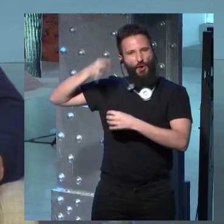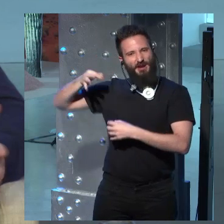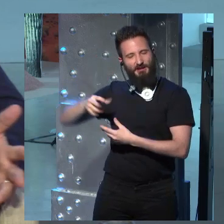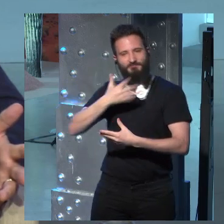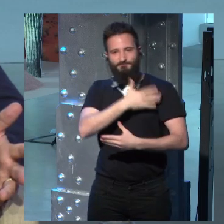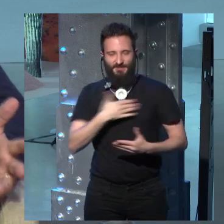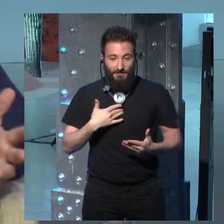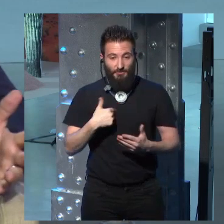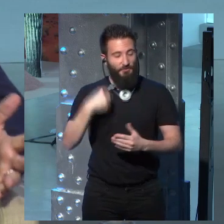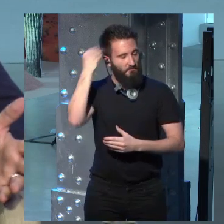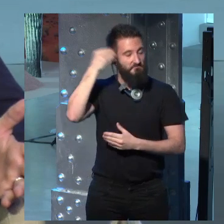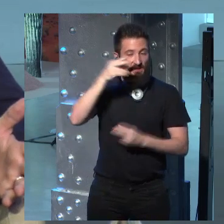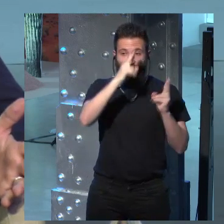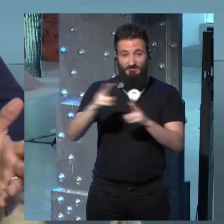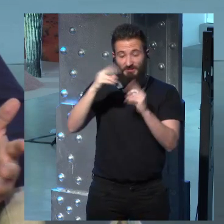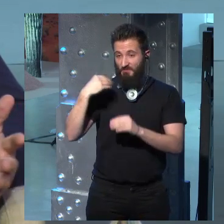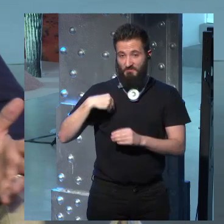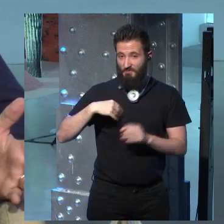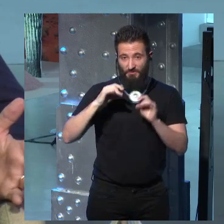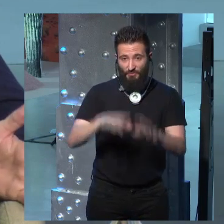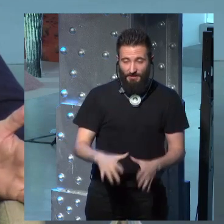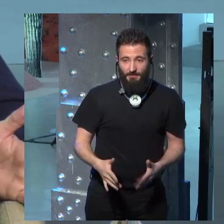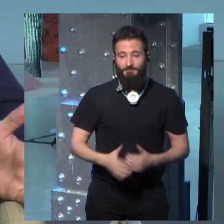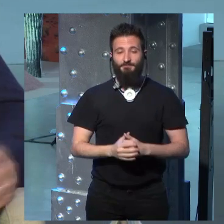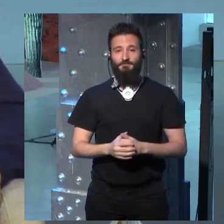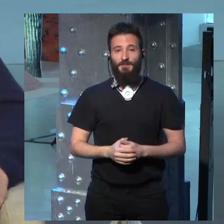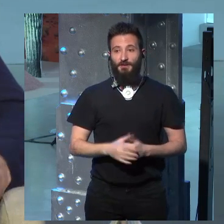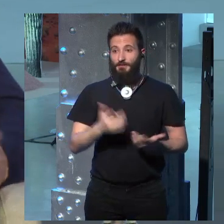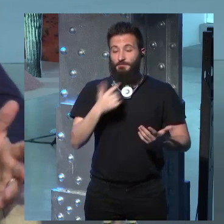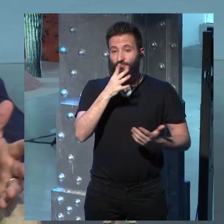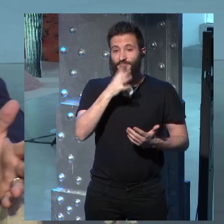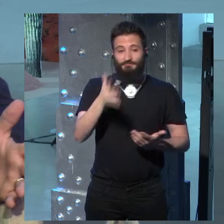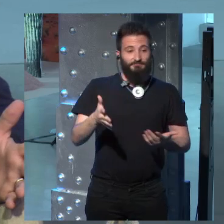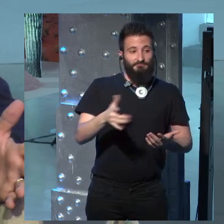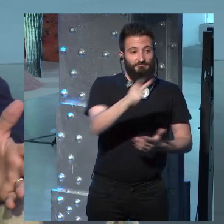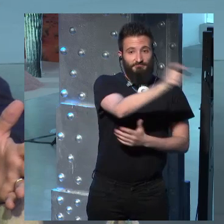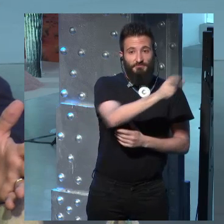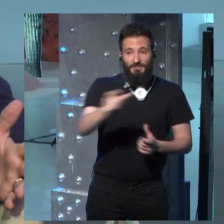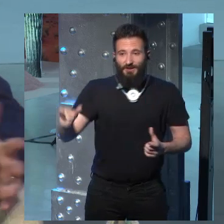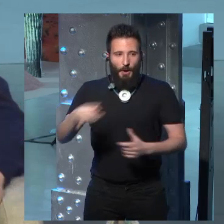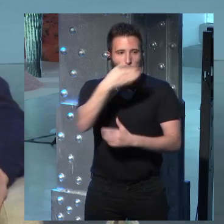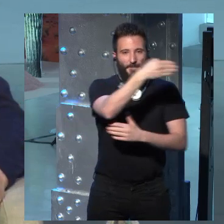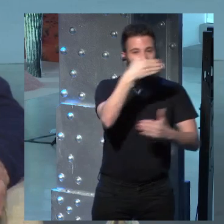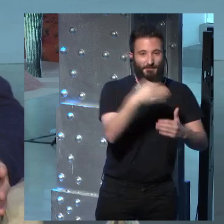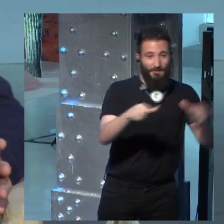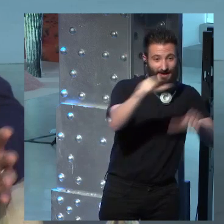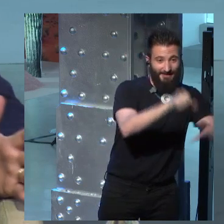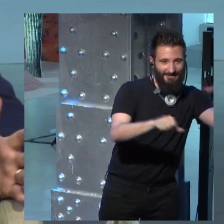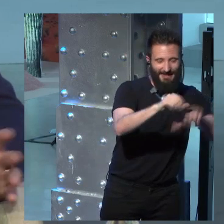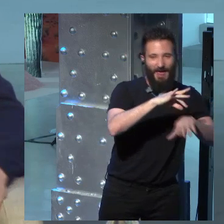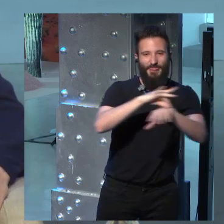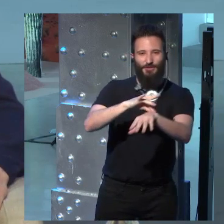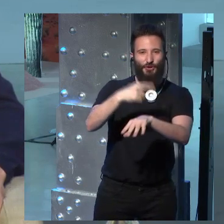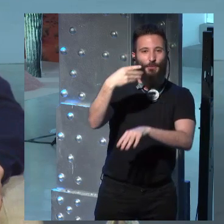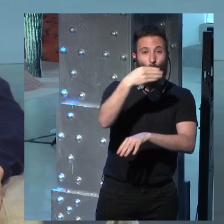Vince, you know, nobody loves Breaking Bad more than Vince Gilligan, who created it, and Peter Gould, who